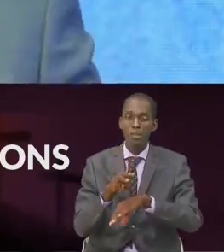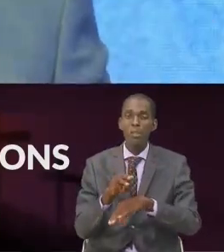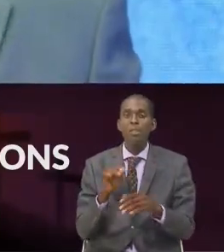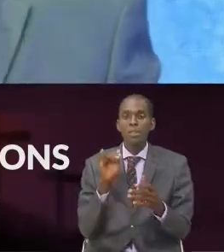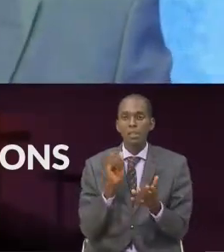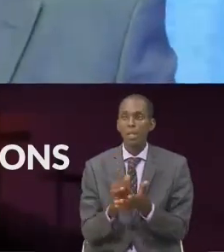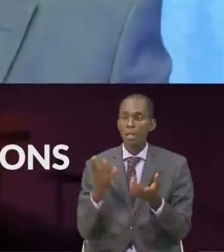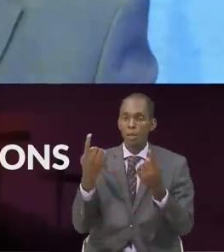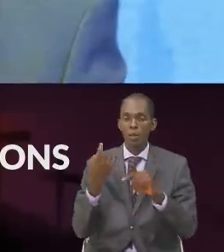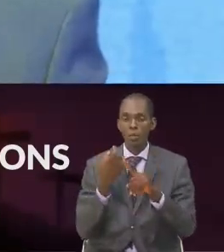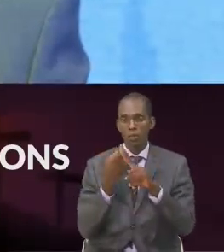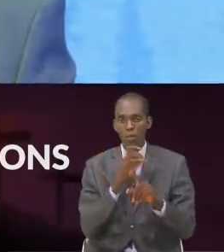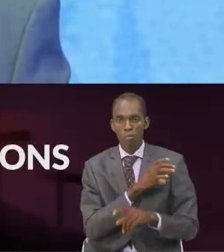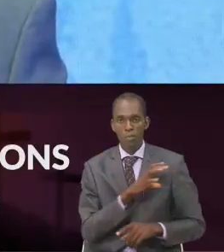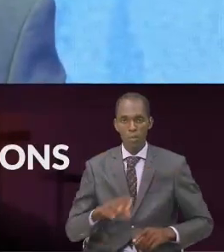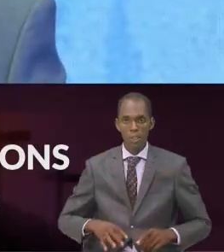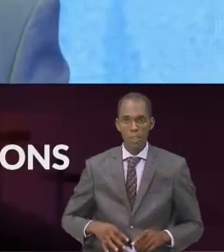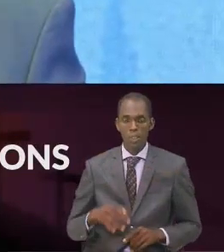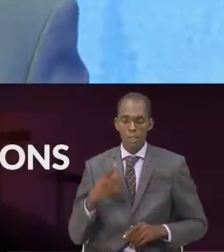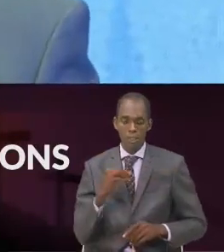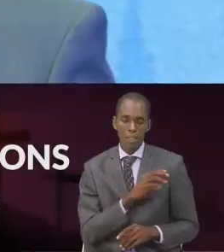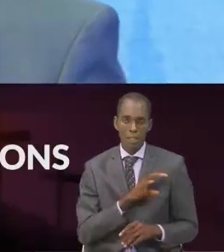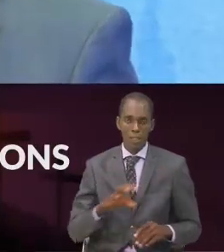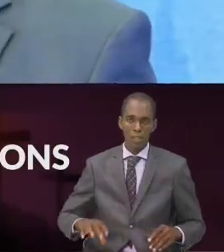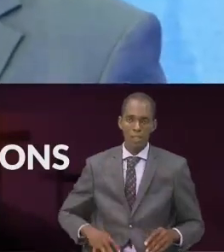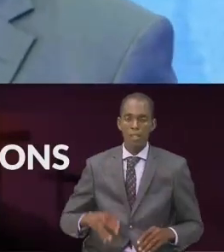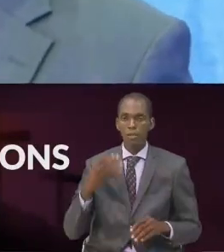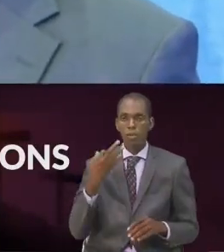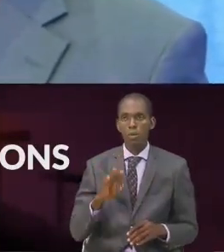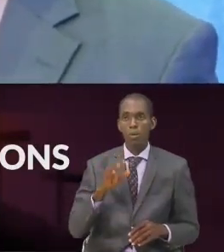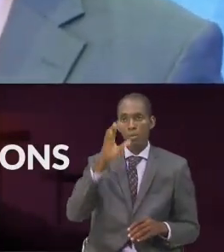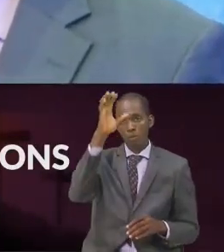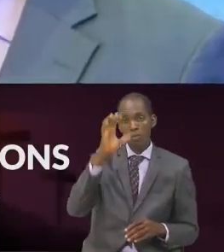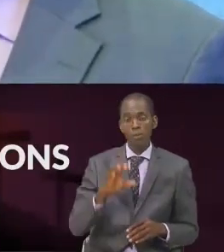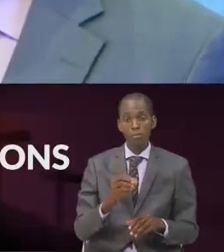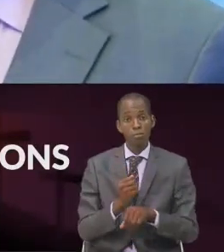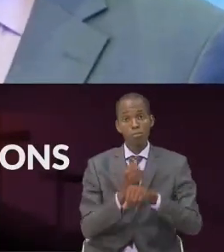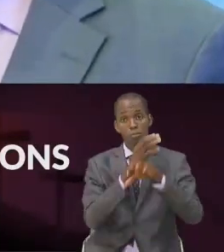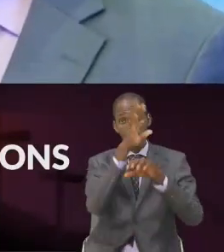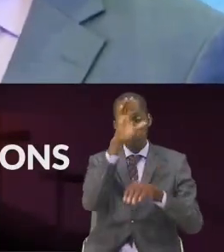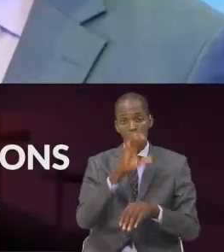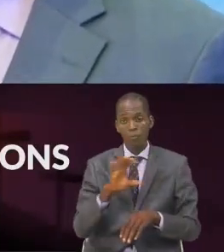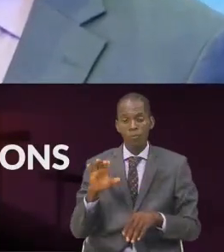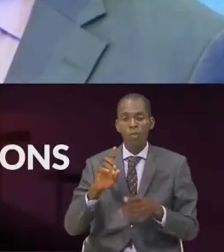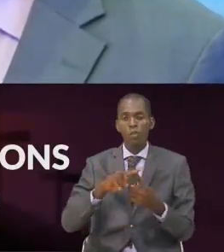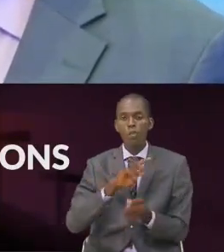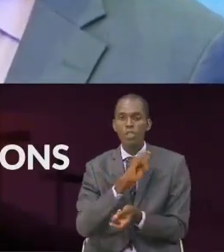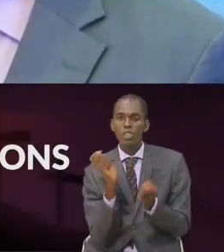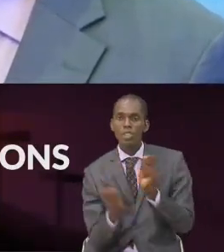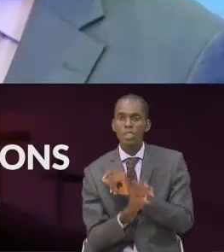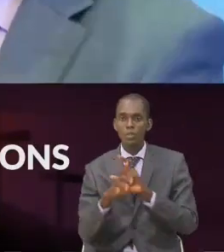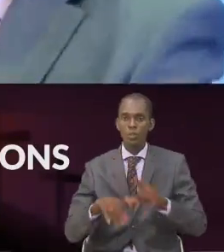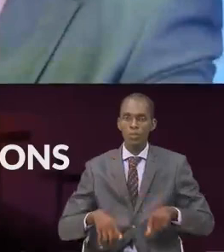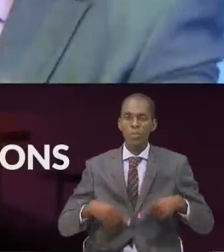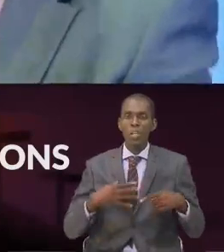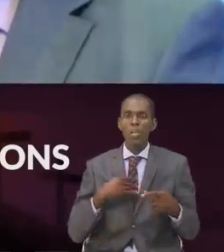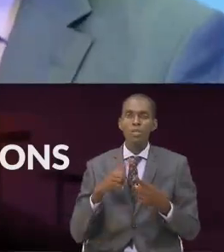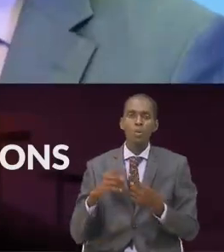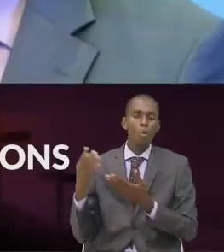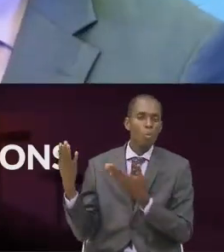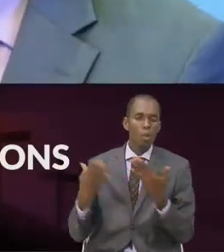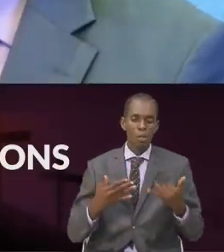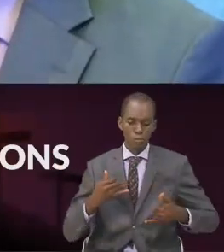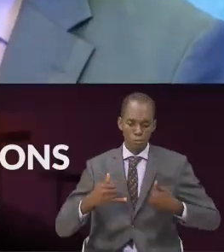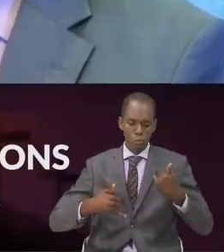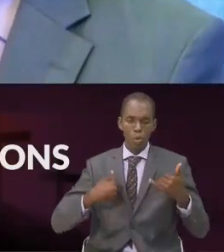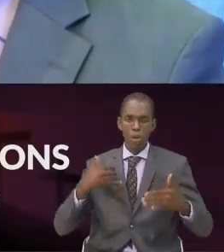again, that's the message that comes from Christ, the Christ of Calvary, to turn